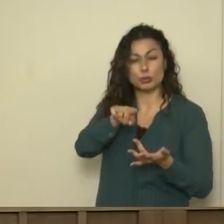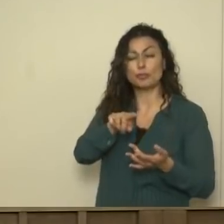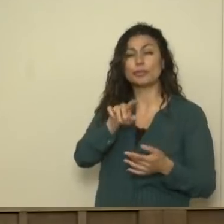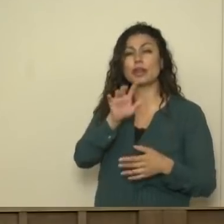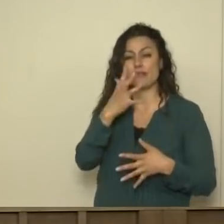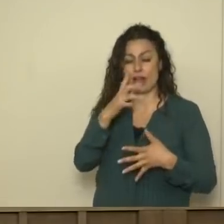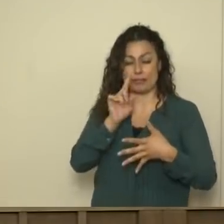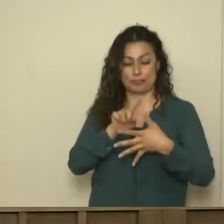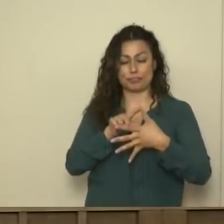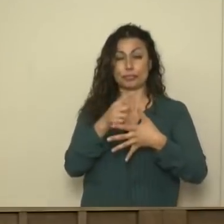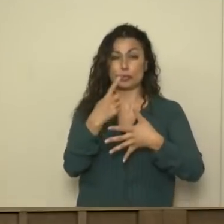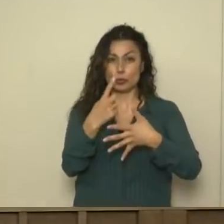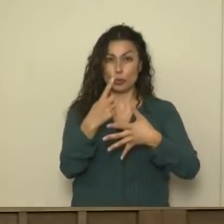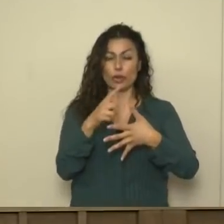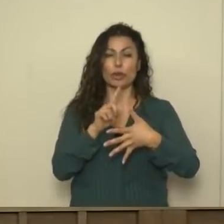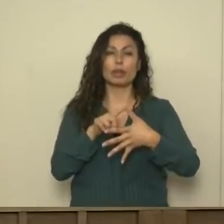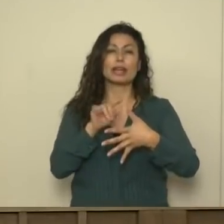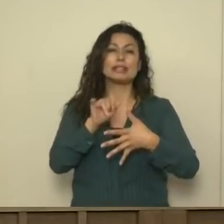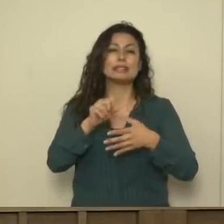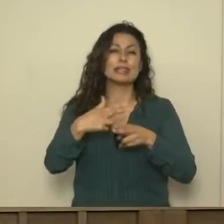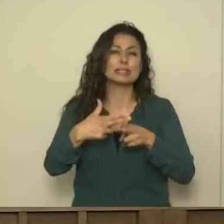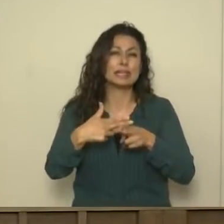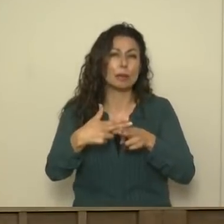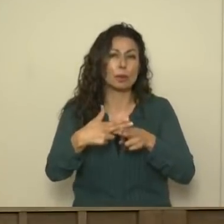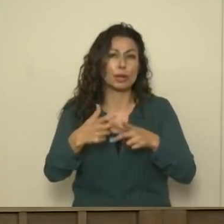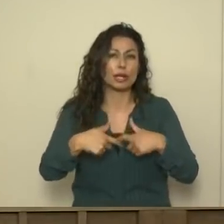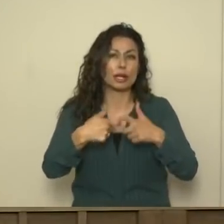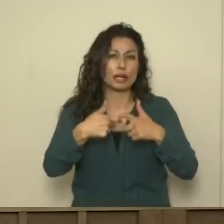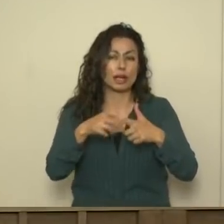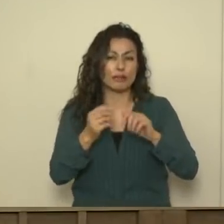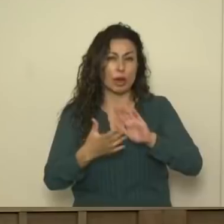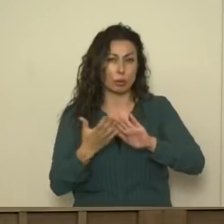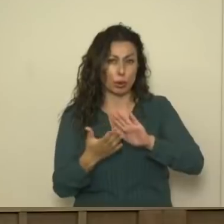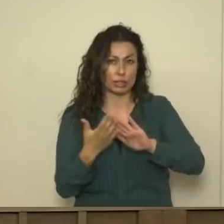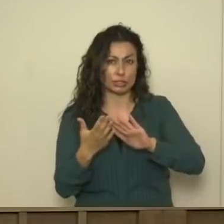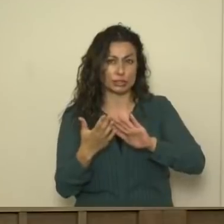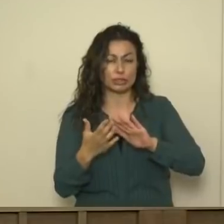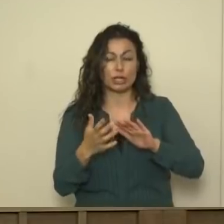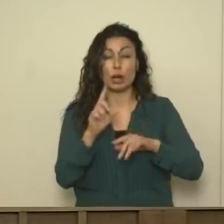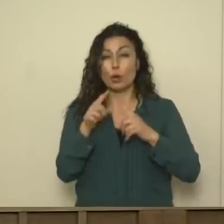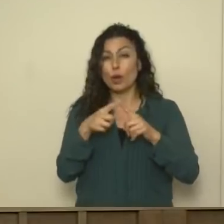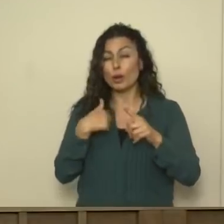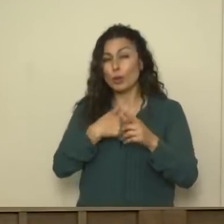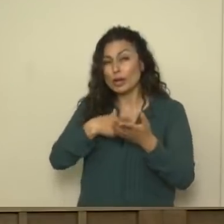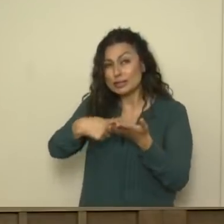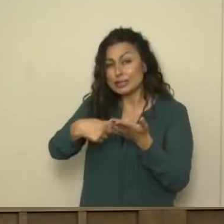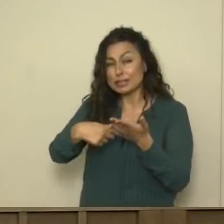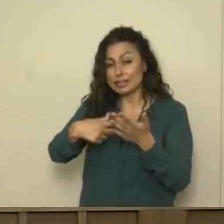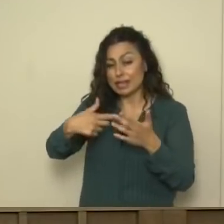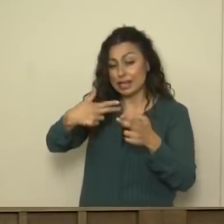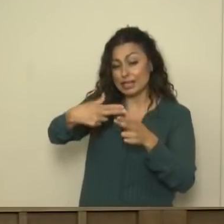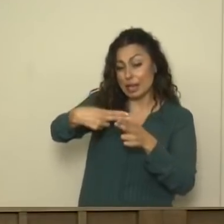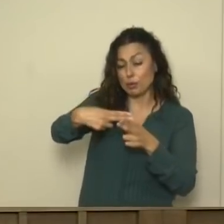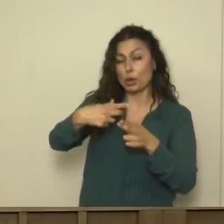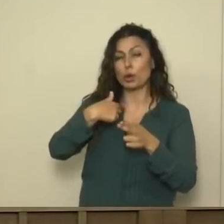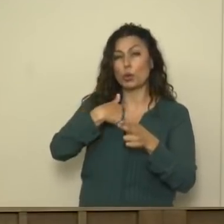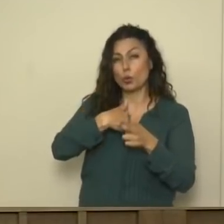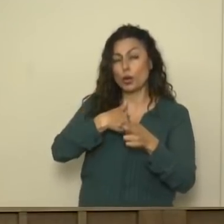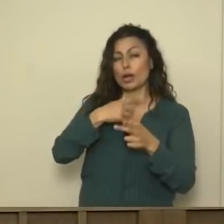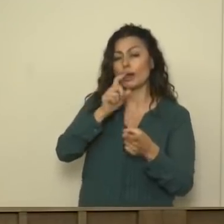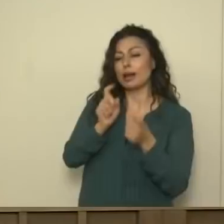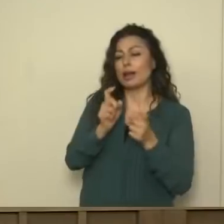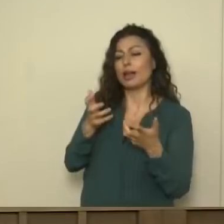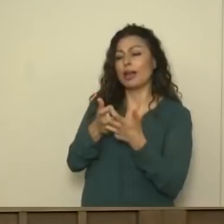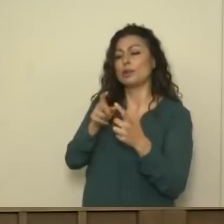as follows. 1, it's a temporary ceasing of operations. And when we talk about that, we tailor that to